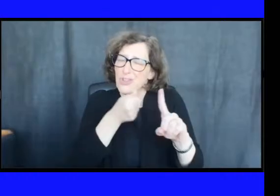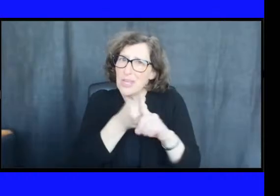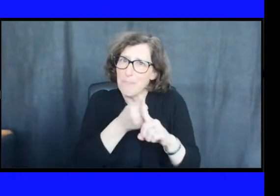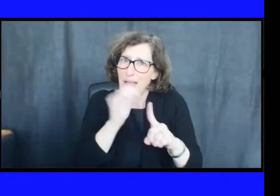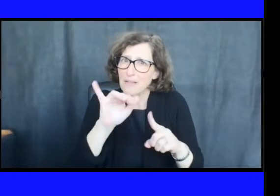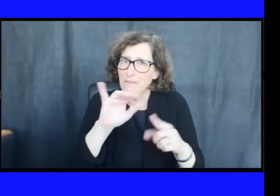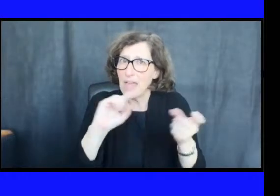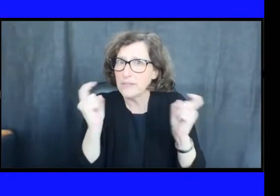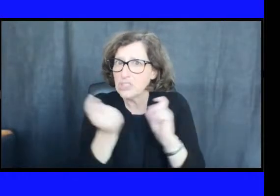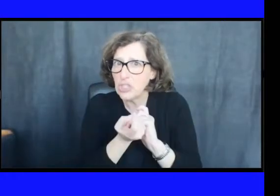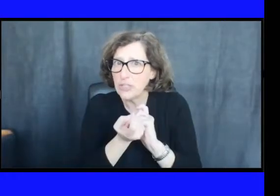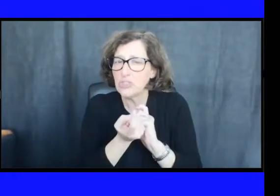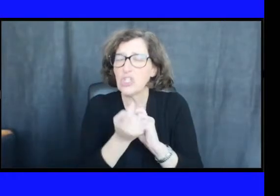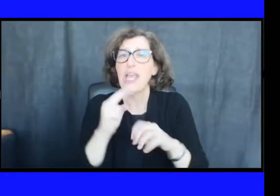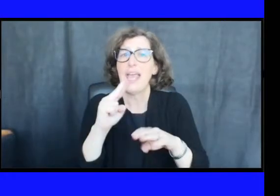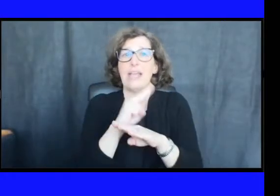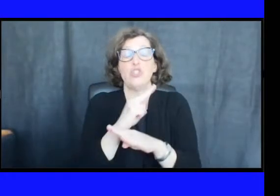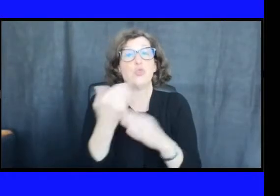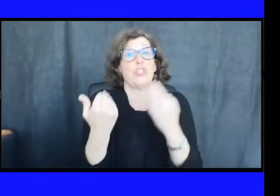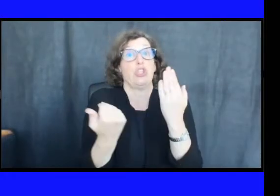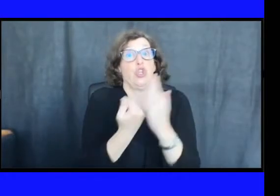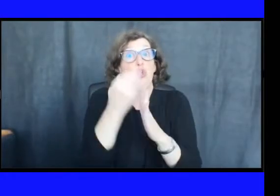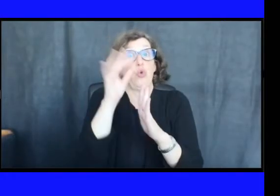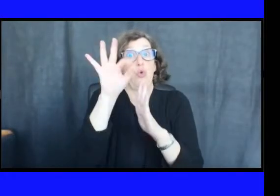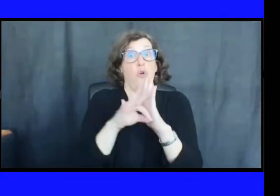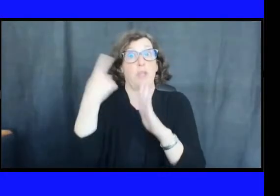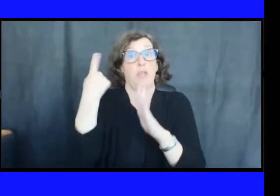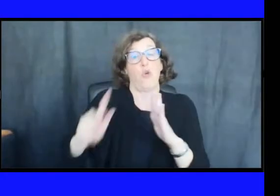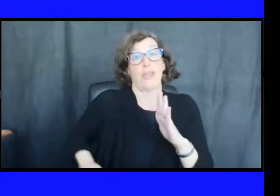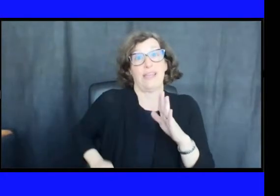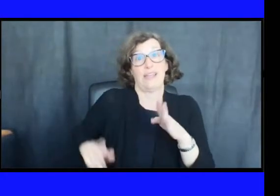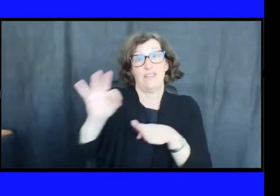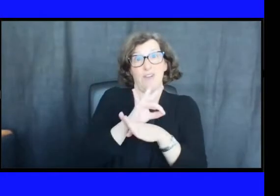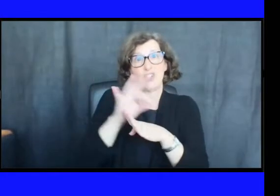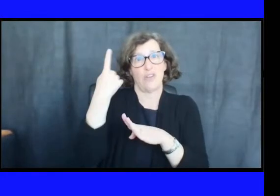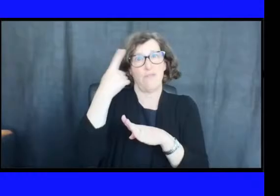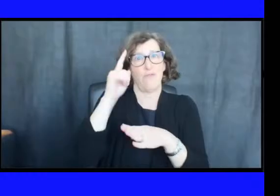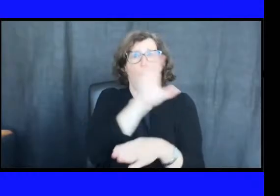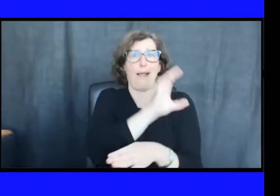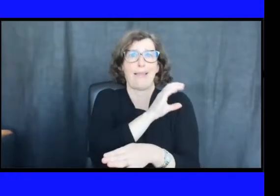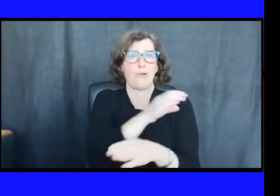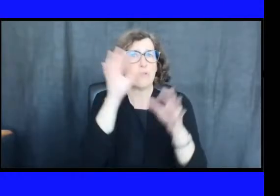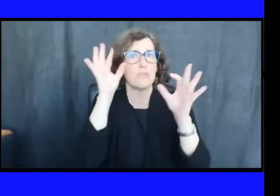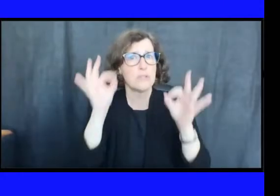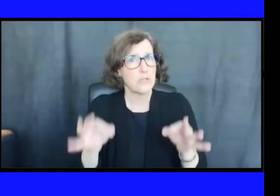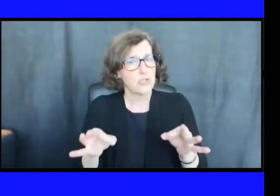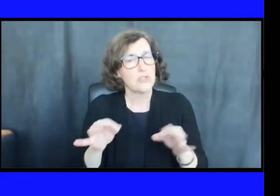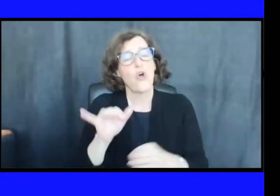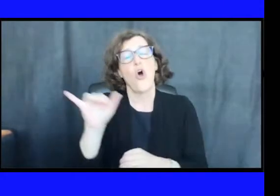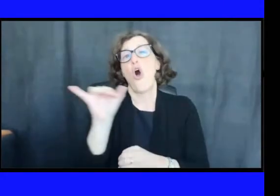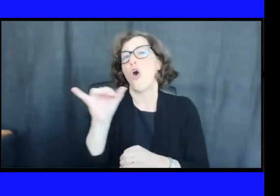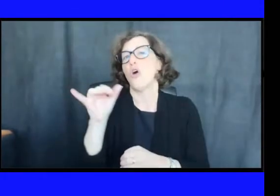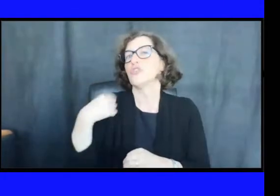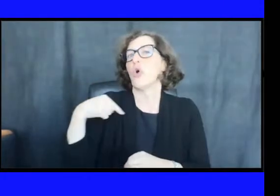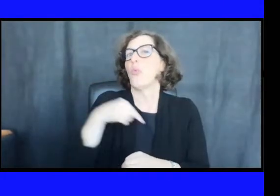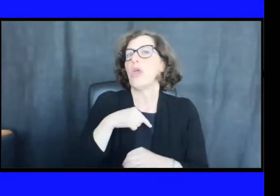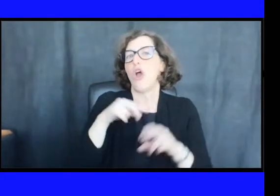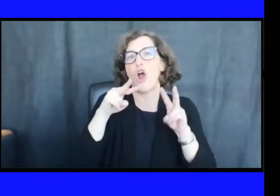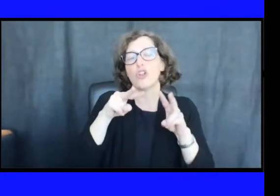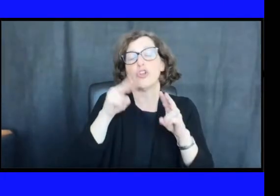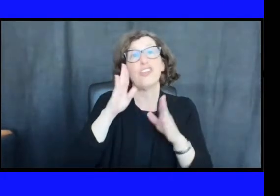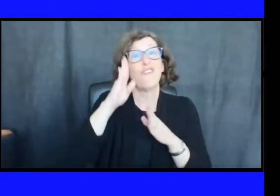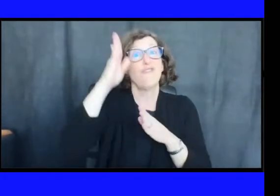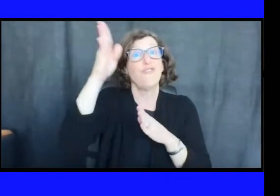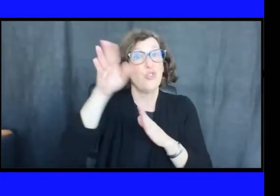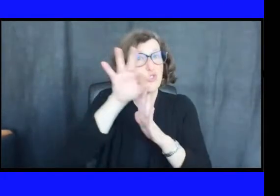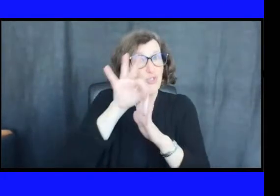cell centers of excellence. So we're really exploring how to expand services so that we can provide an optimal level of care for all of